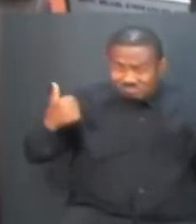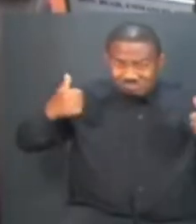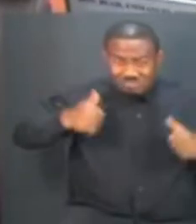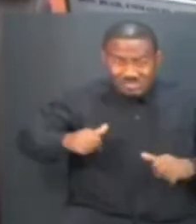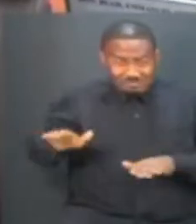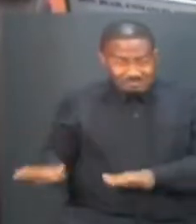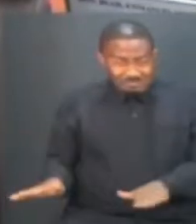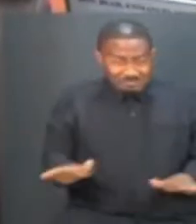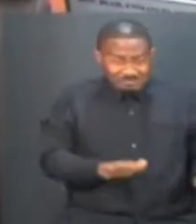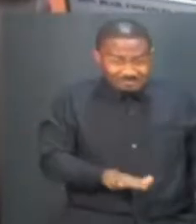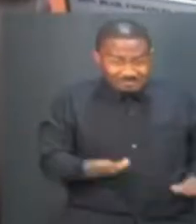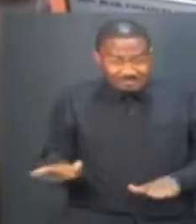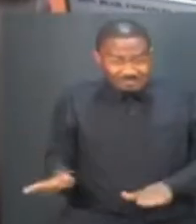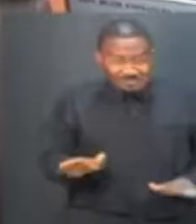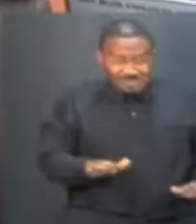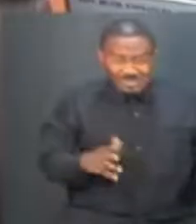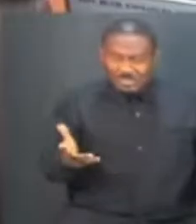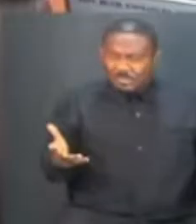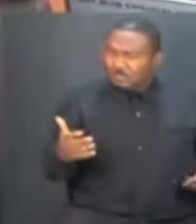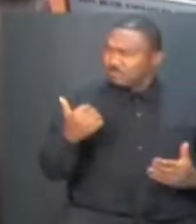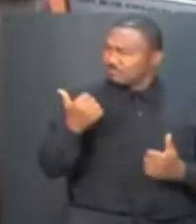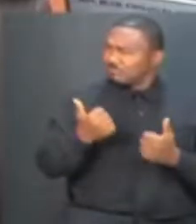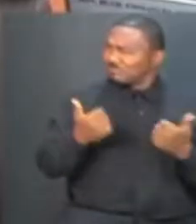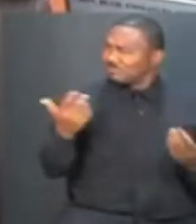which is common to which traditional area?